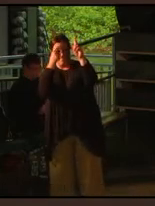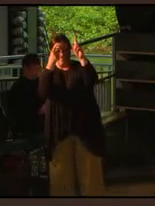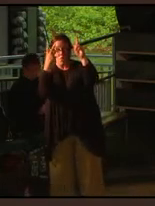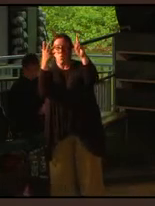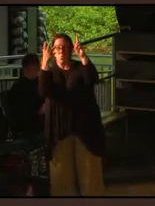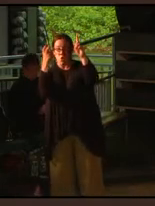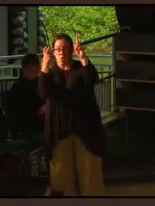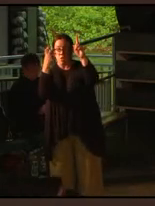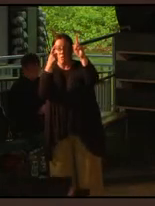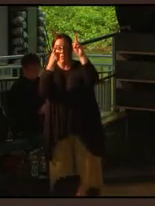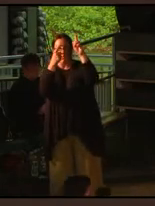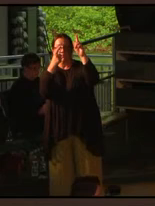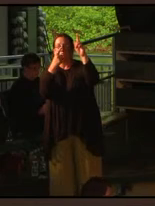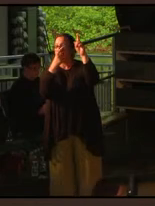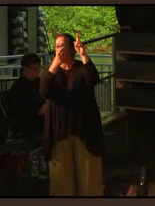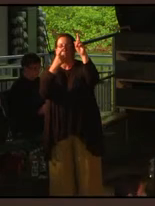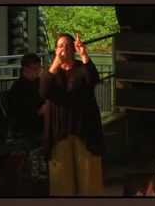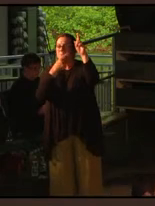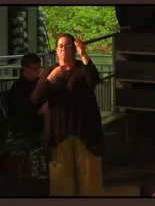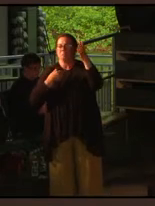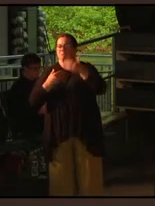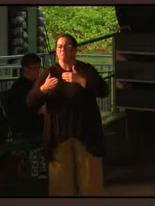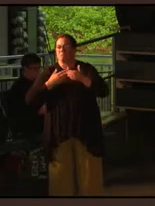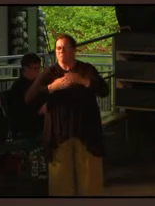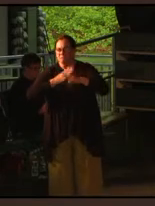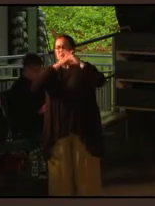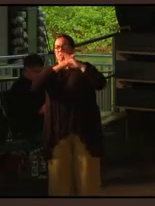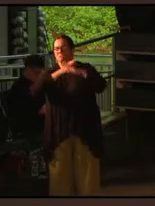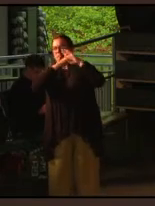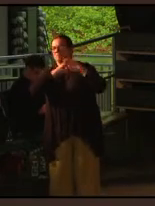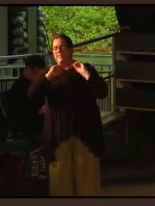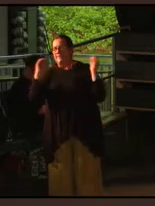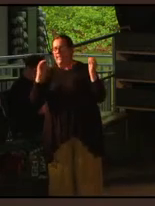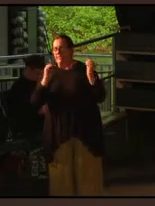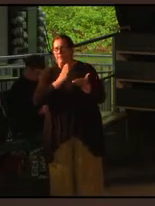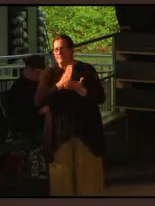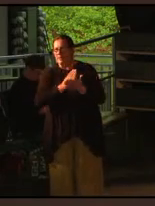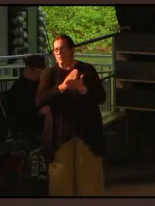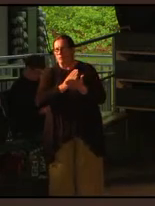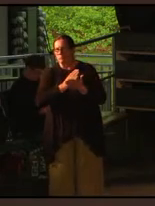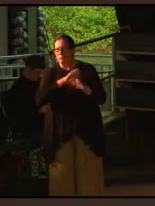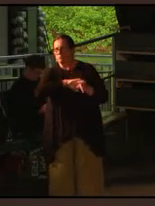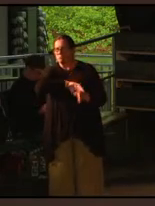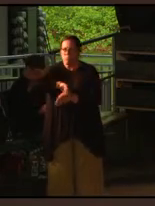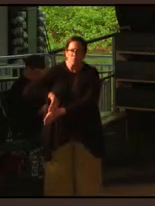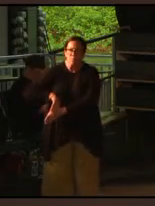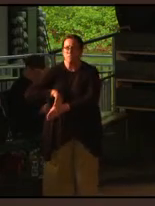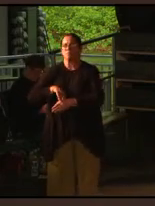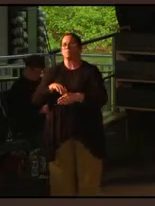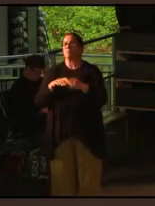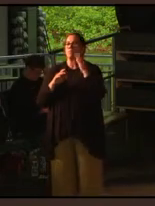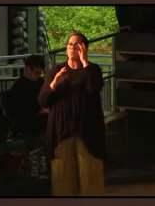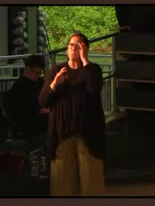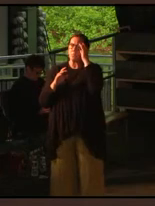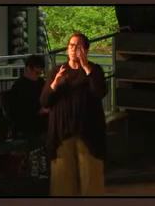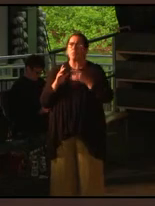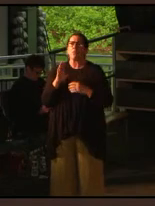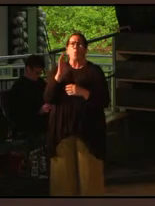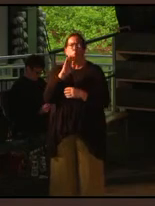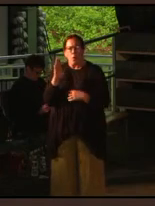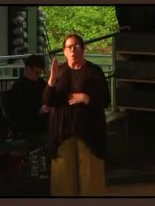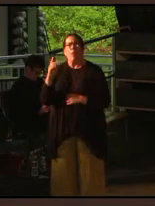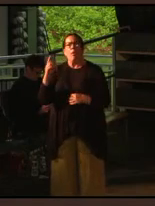to achieve, you won't let anything stop you. You continue to come to class or complete your